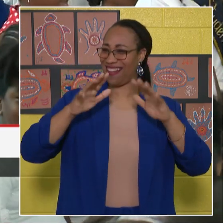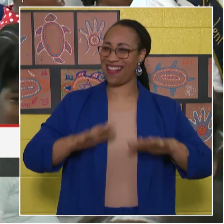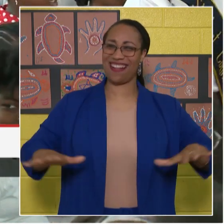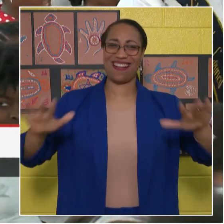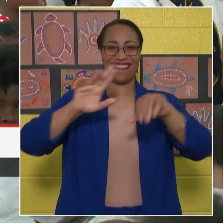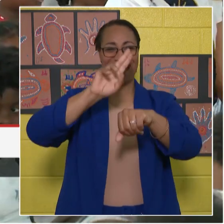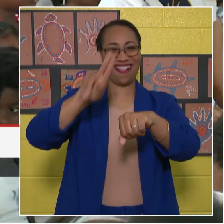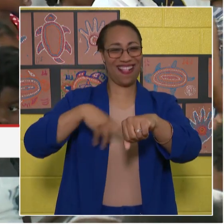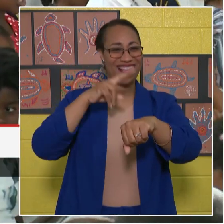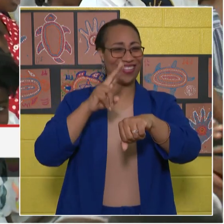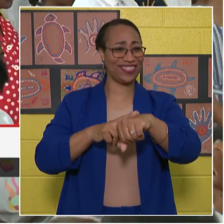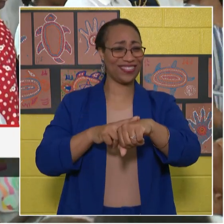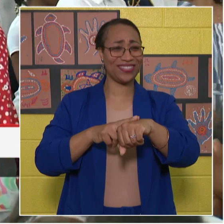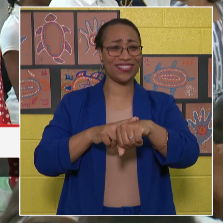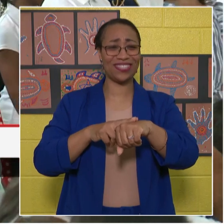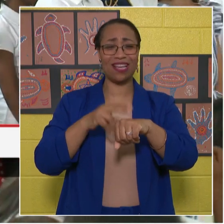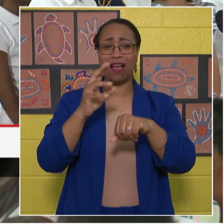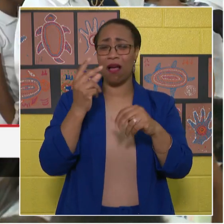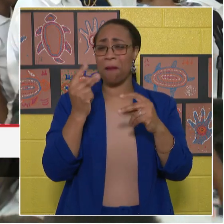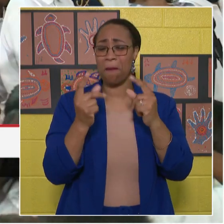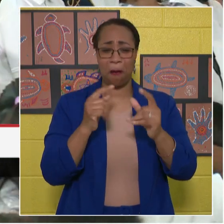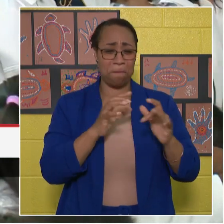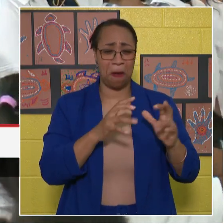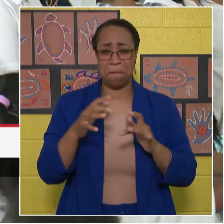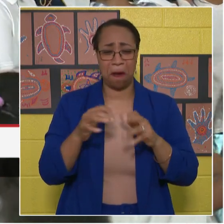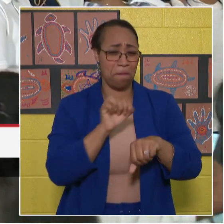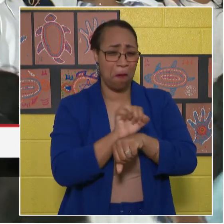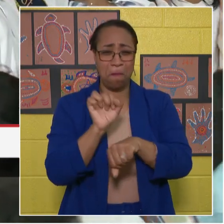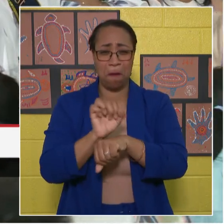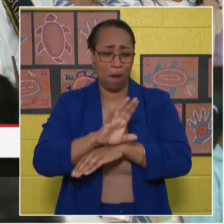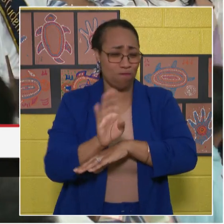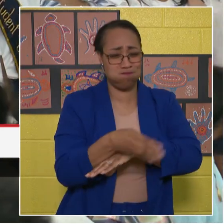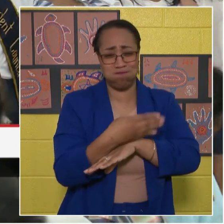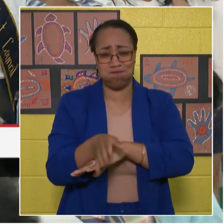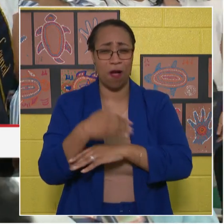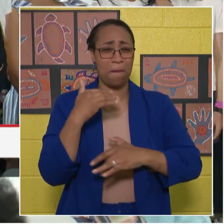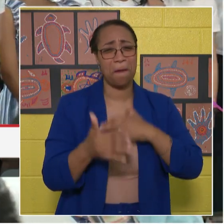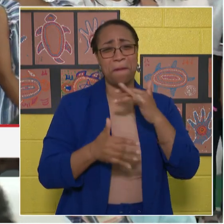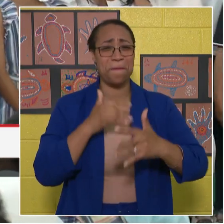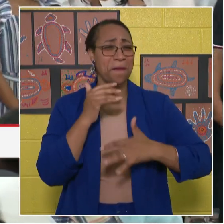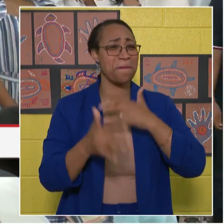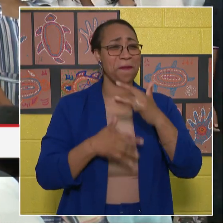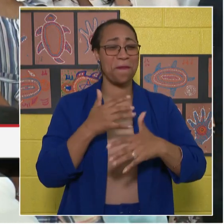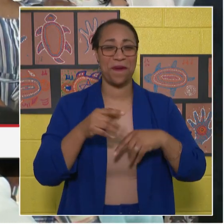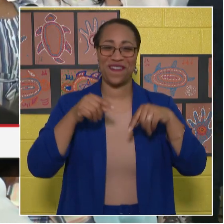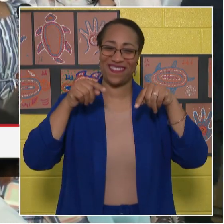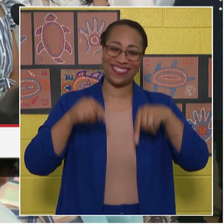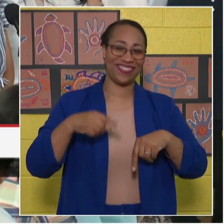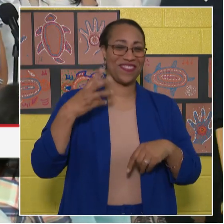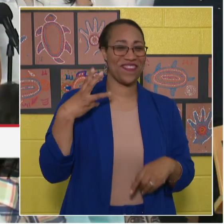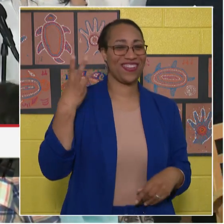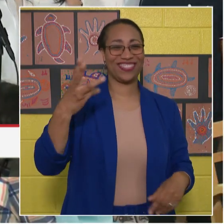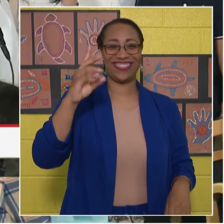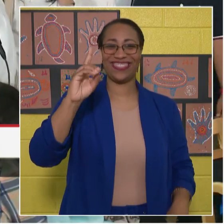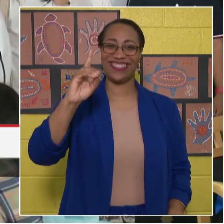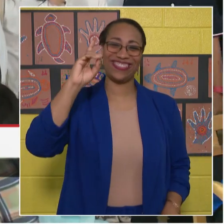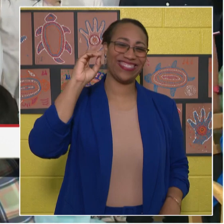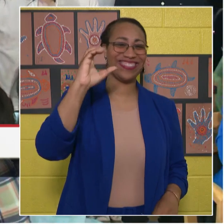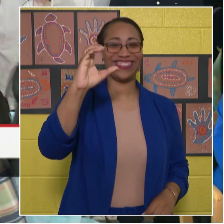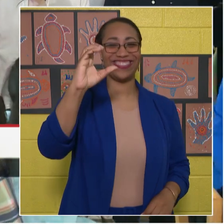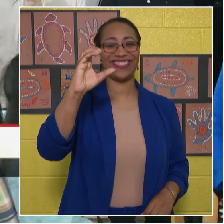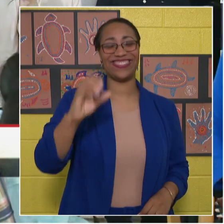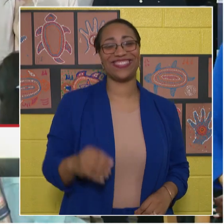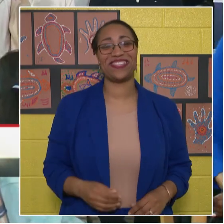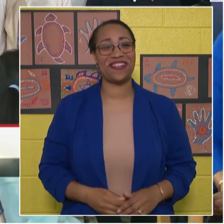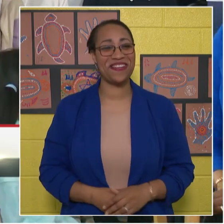in education in Washington, D.C. Now the people who live in